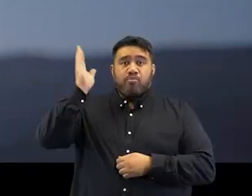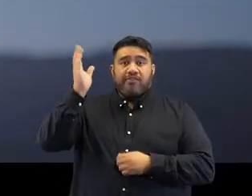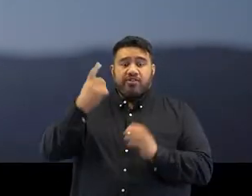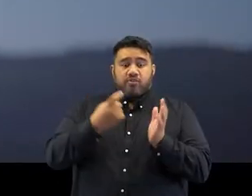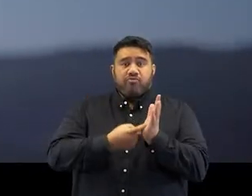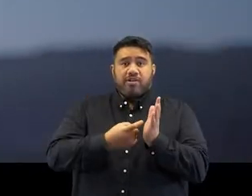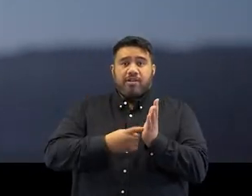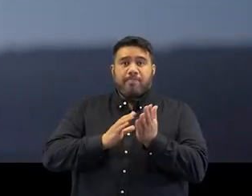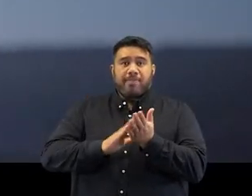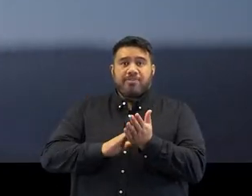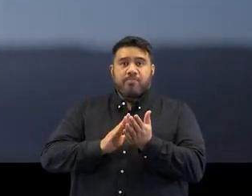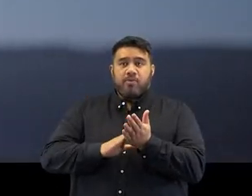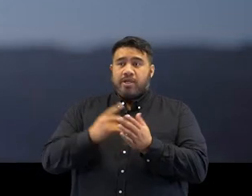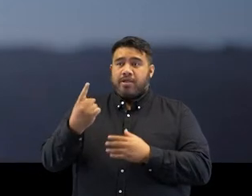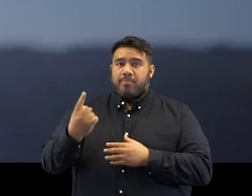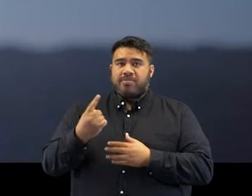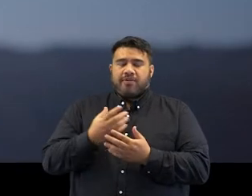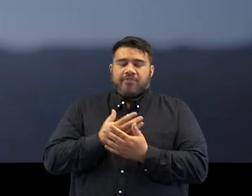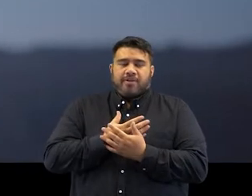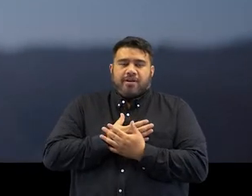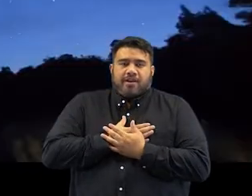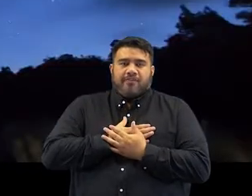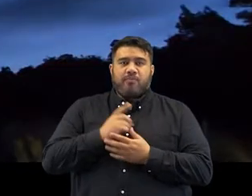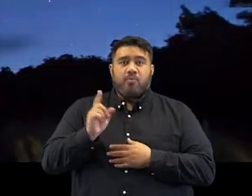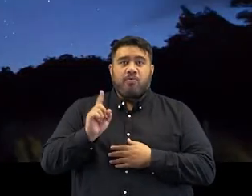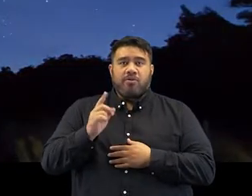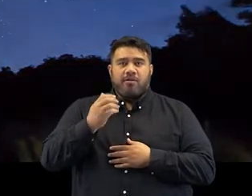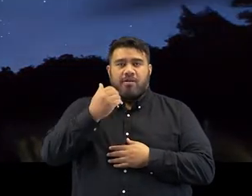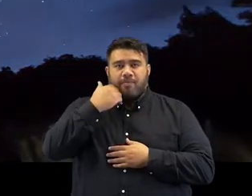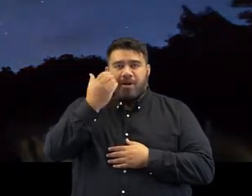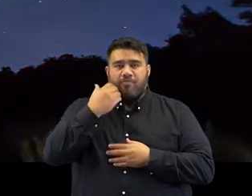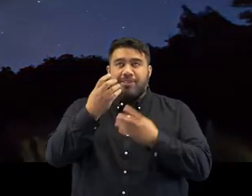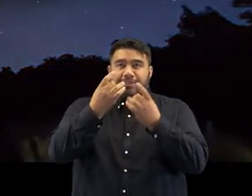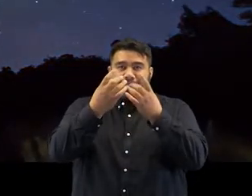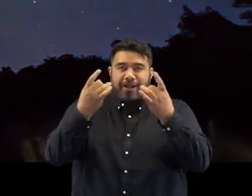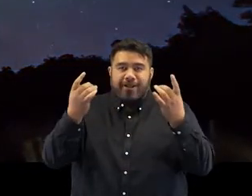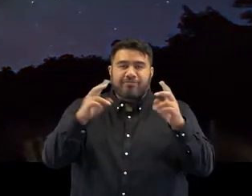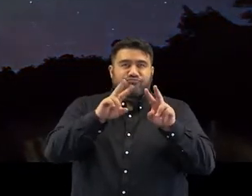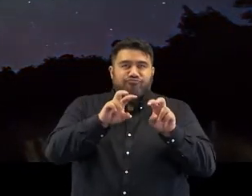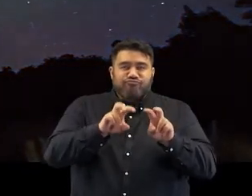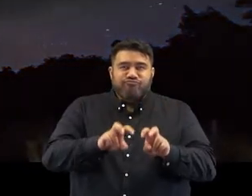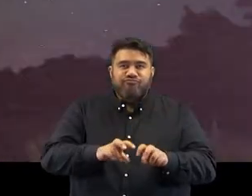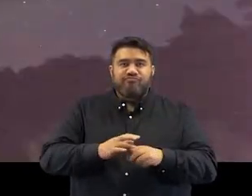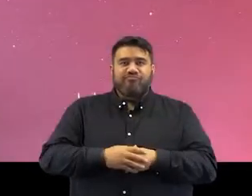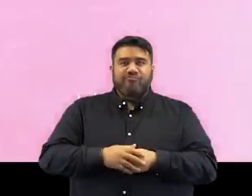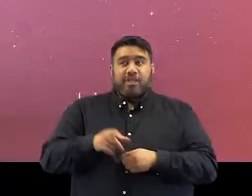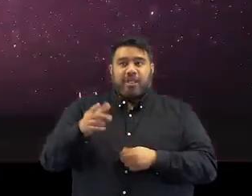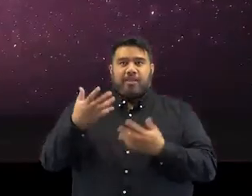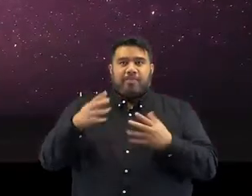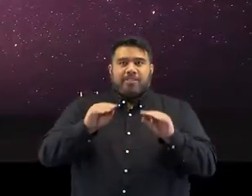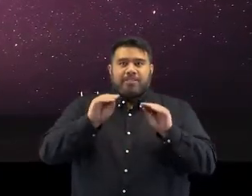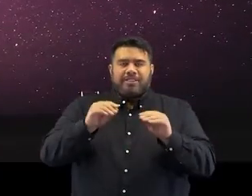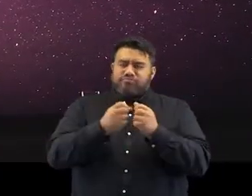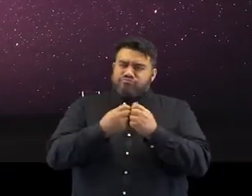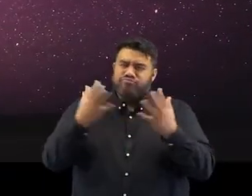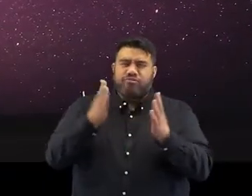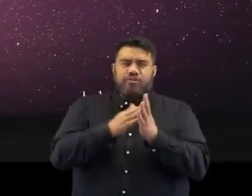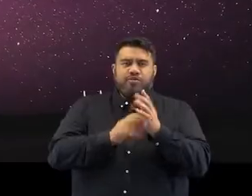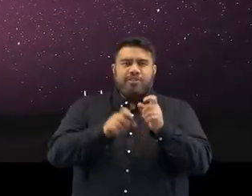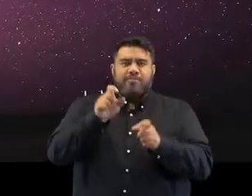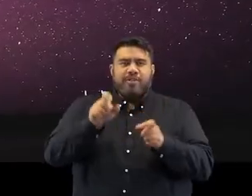Professor Rangi Matamua has come to fall in love with Māori astronomy and educate thousands of New Zealanders about Matariki. He